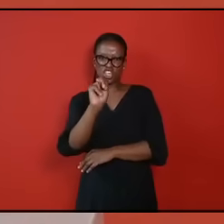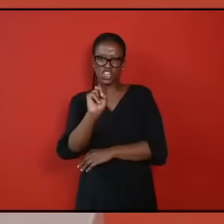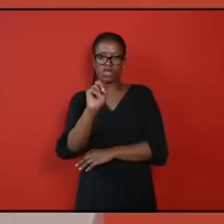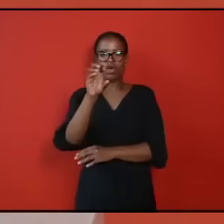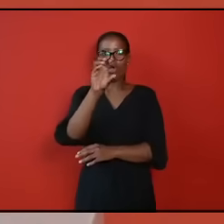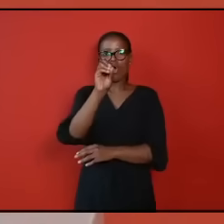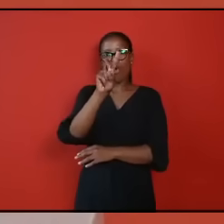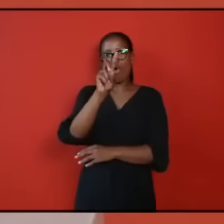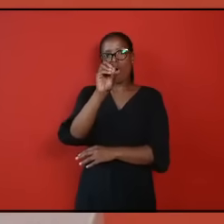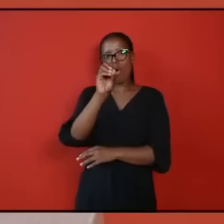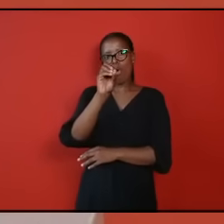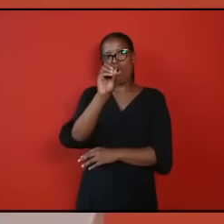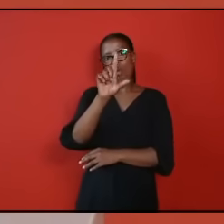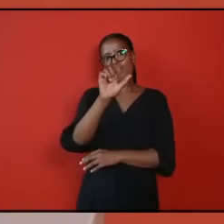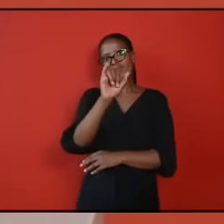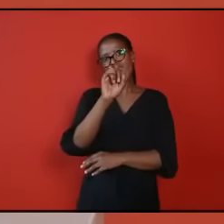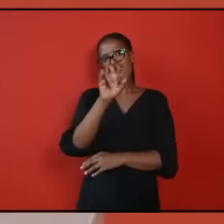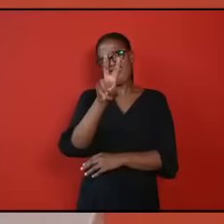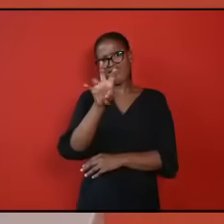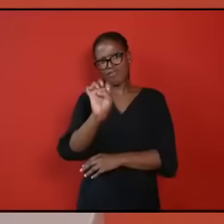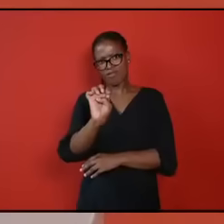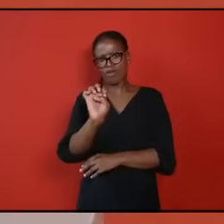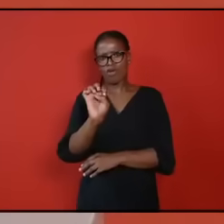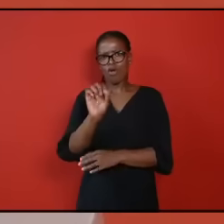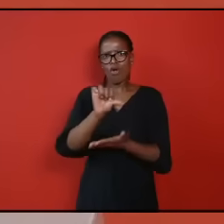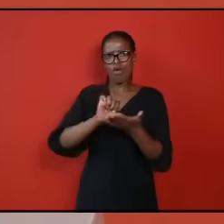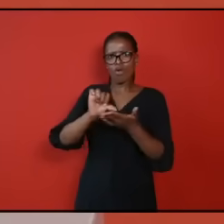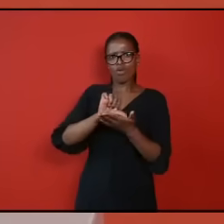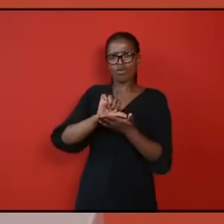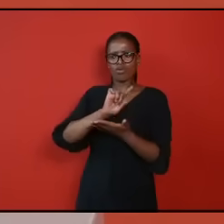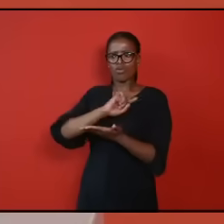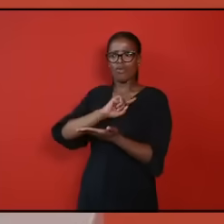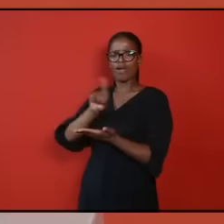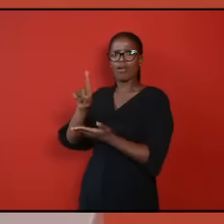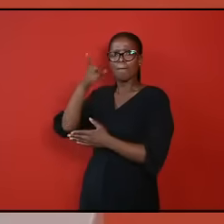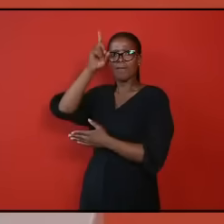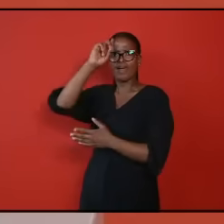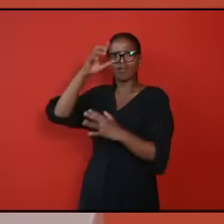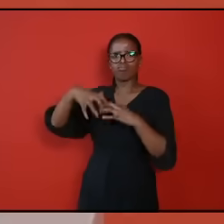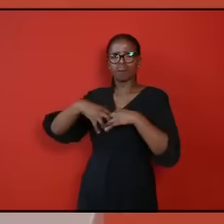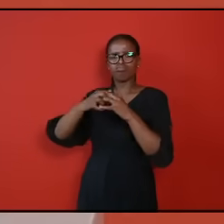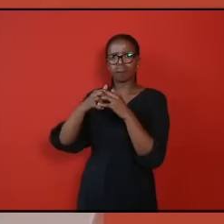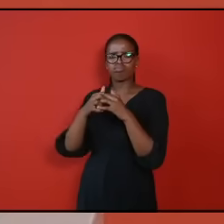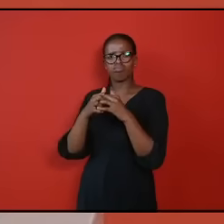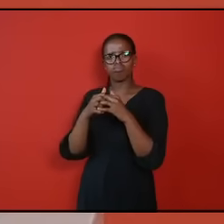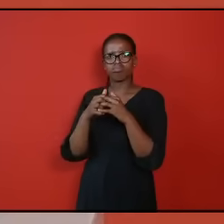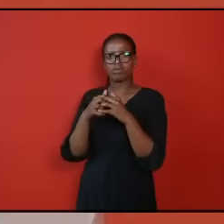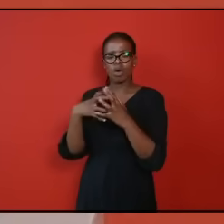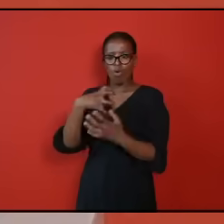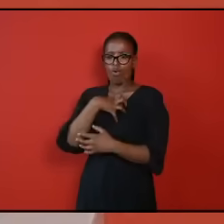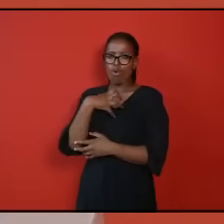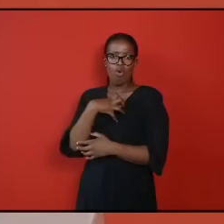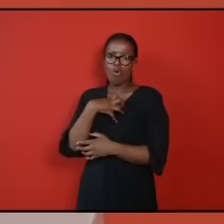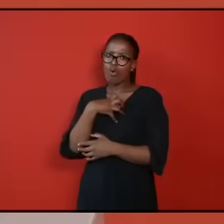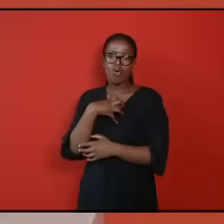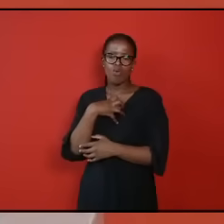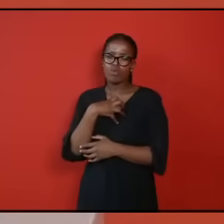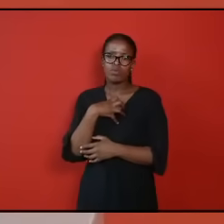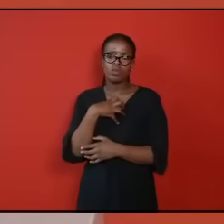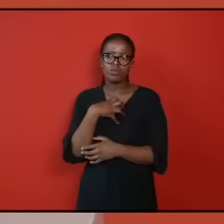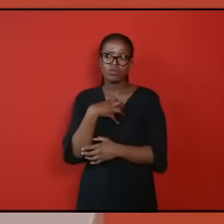We need to get that virgin olive oil. It's black owned. Black owned. It's not only